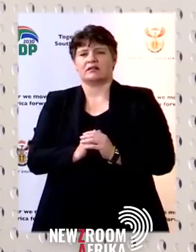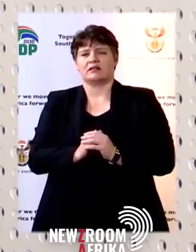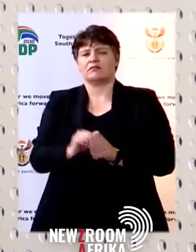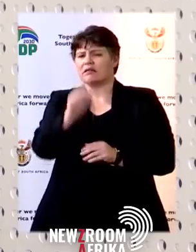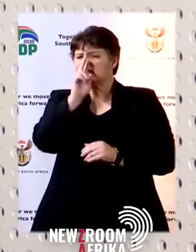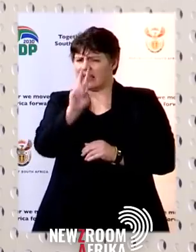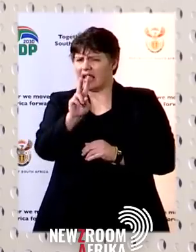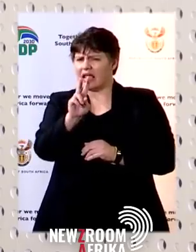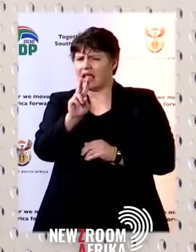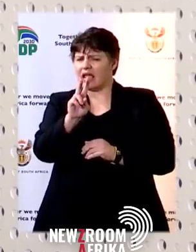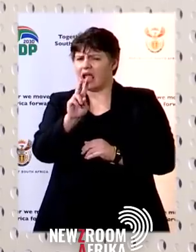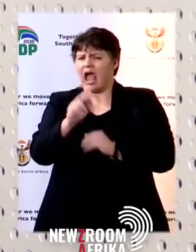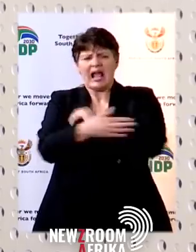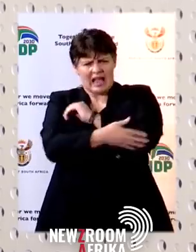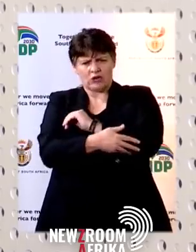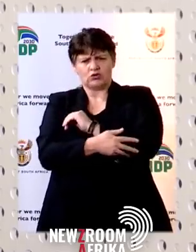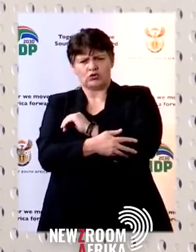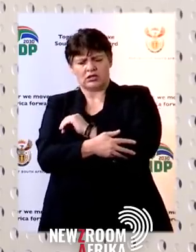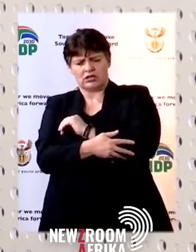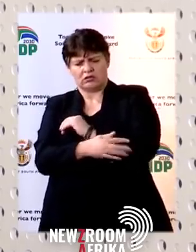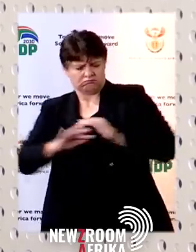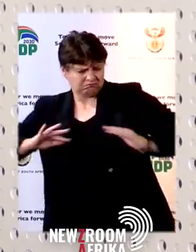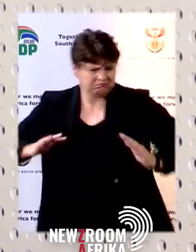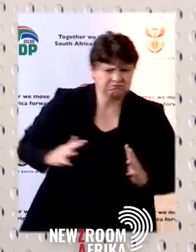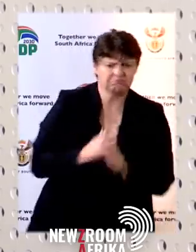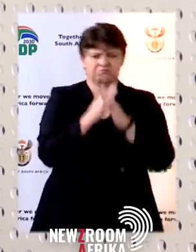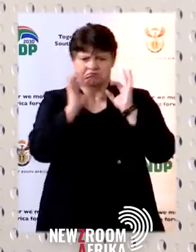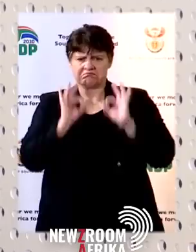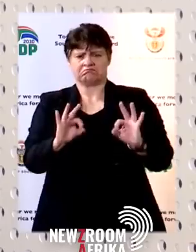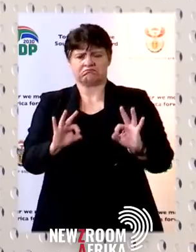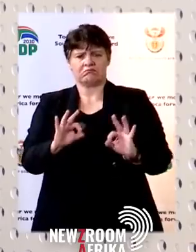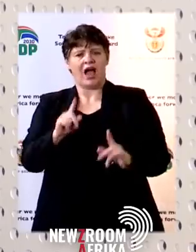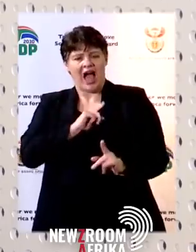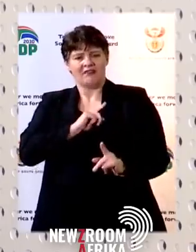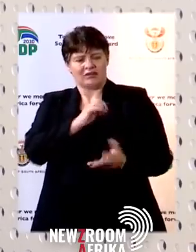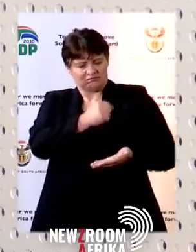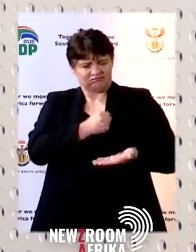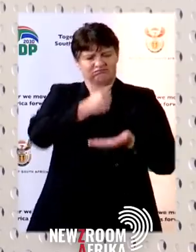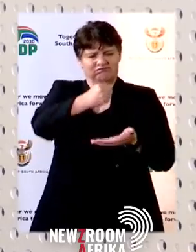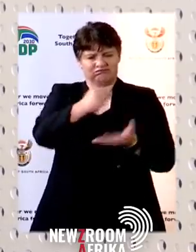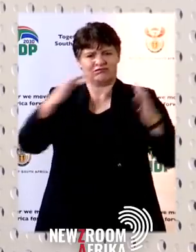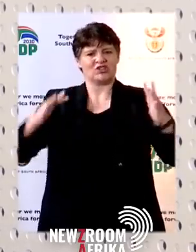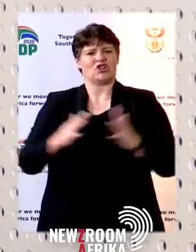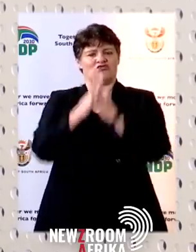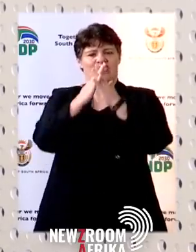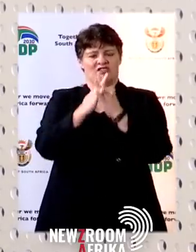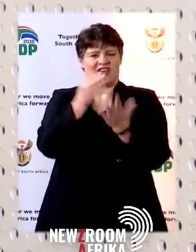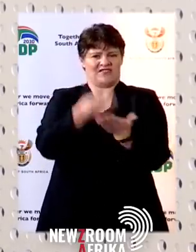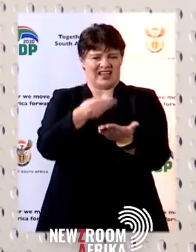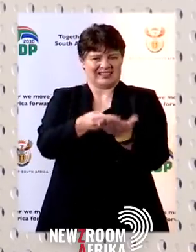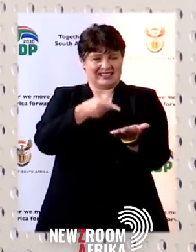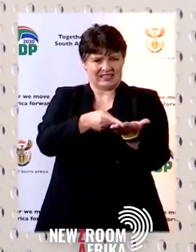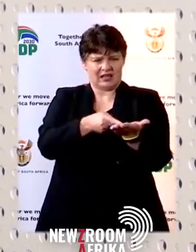quickly the nation has pulled together. A solidarity fund has been set up and has shown us a new way of doing